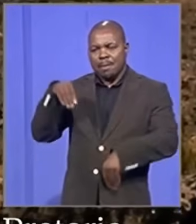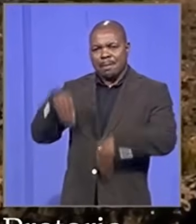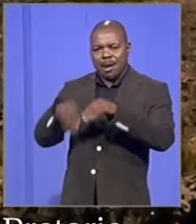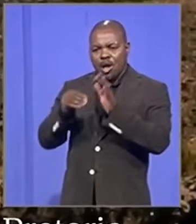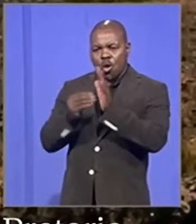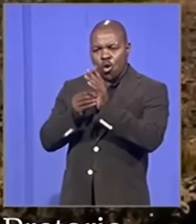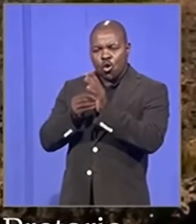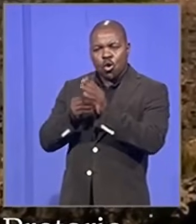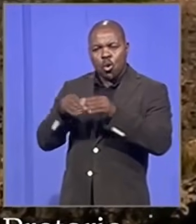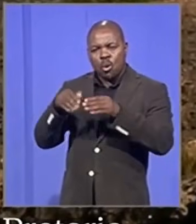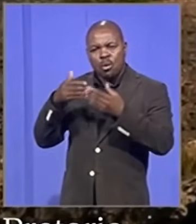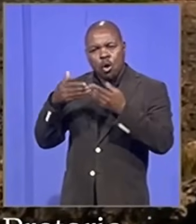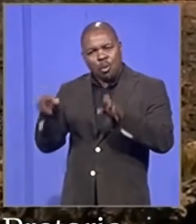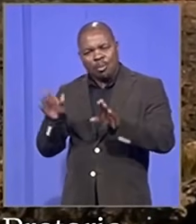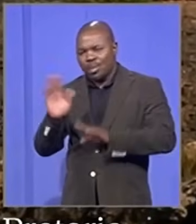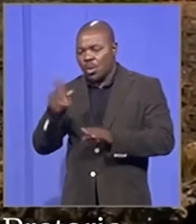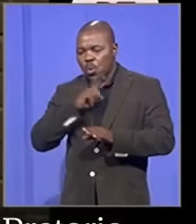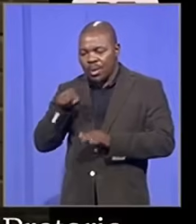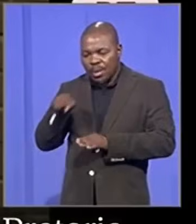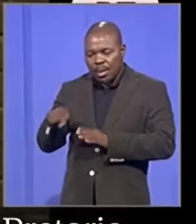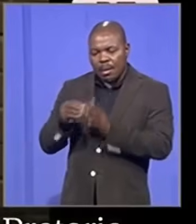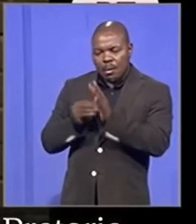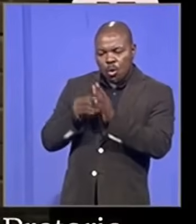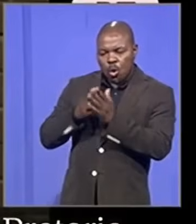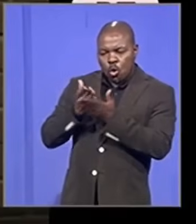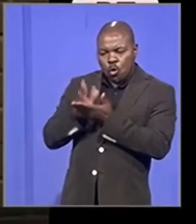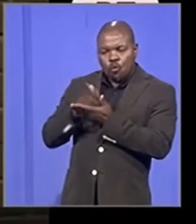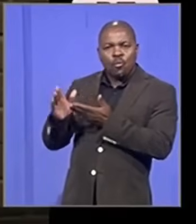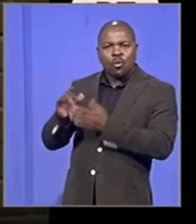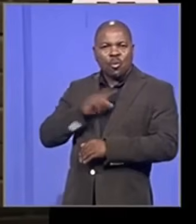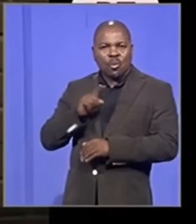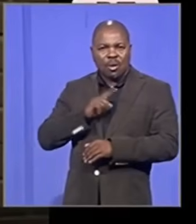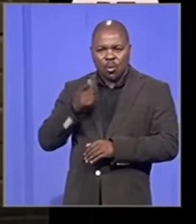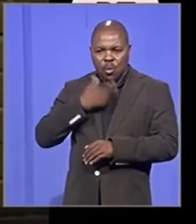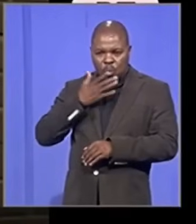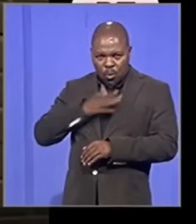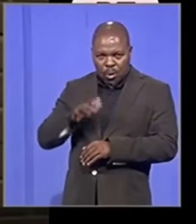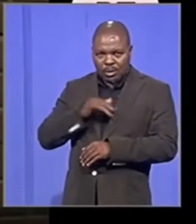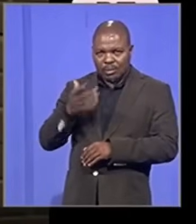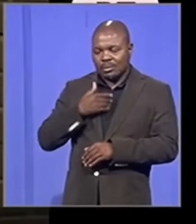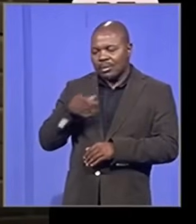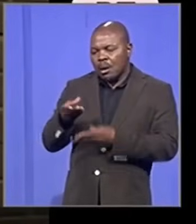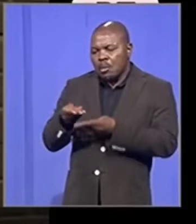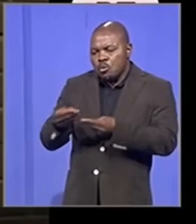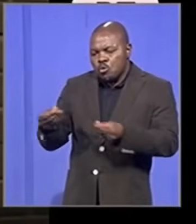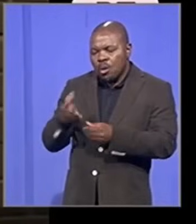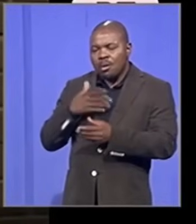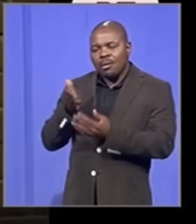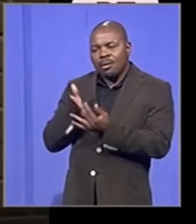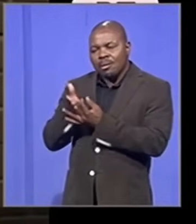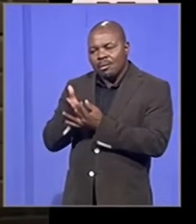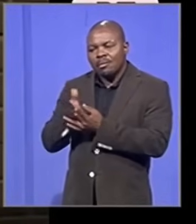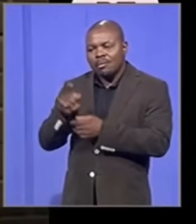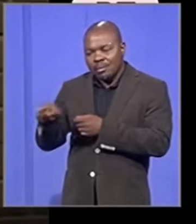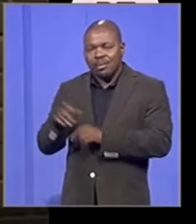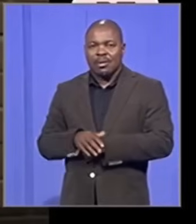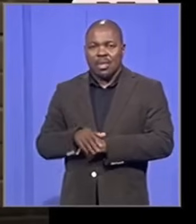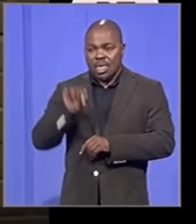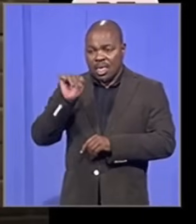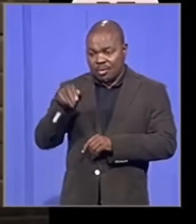doing is removing the coal, which has actually become a bit of a nuisance in terms of us accessing our clay reserves. And if we don't